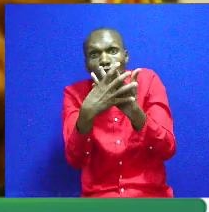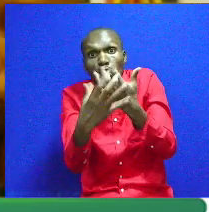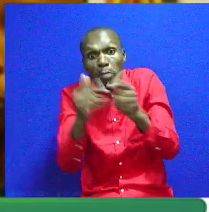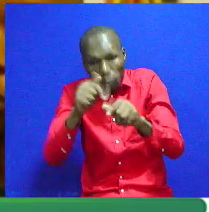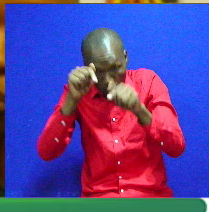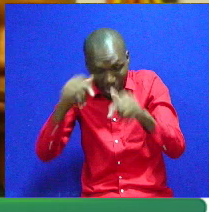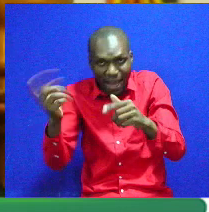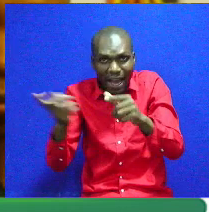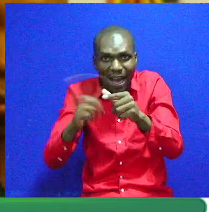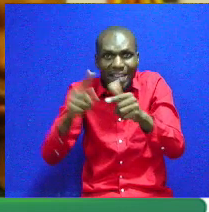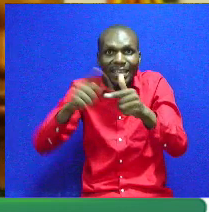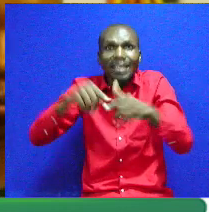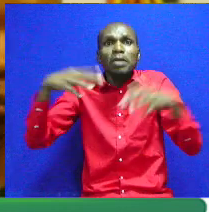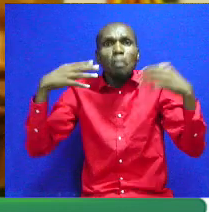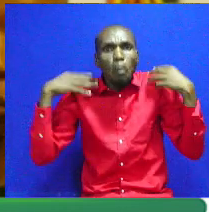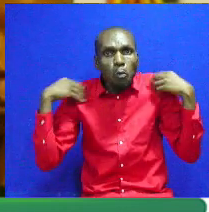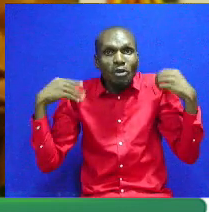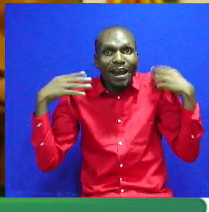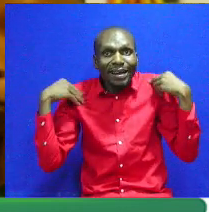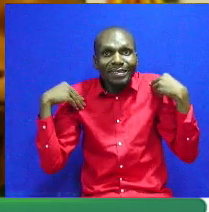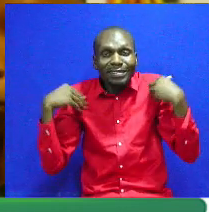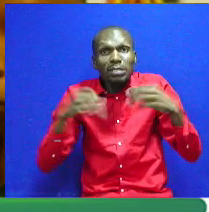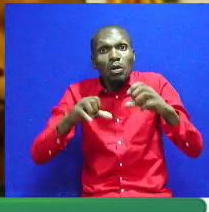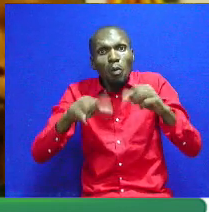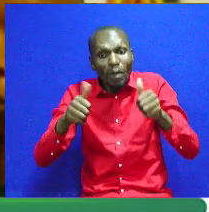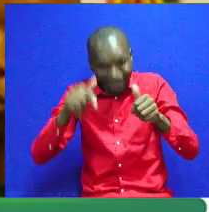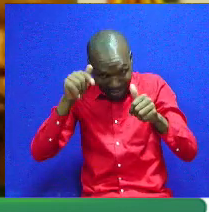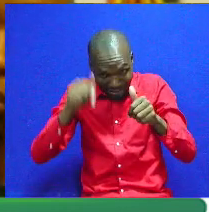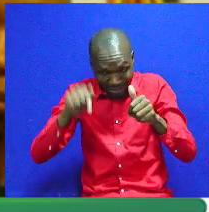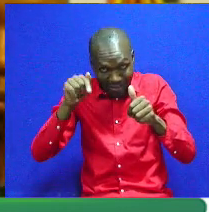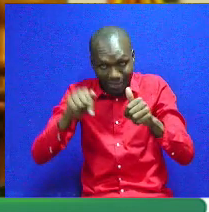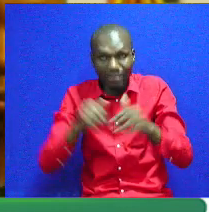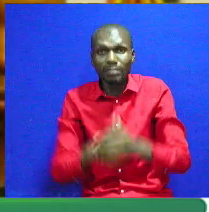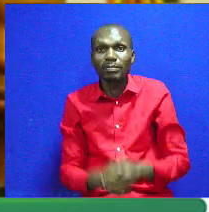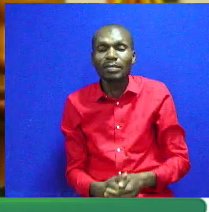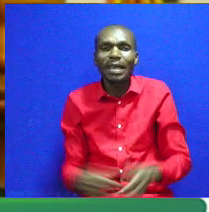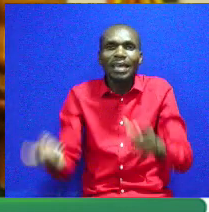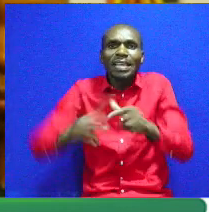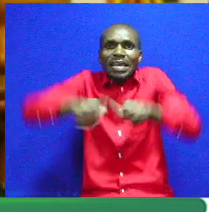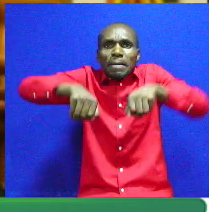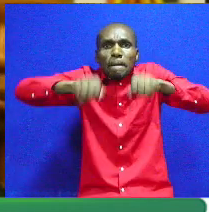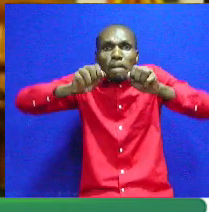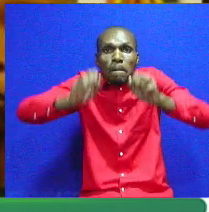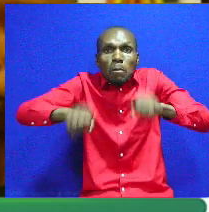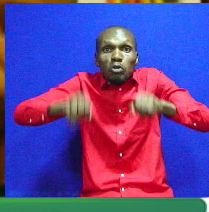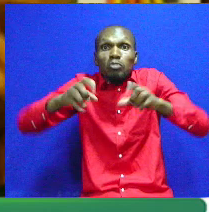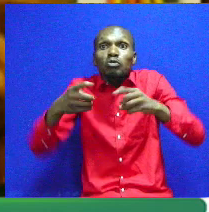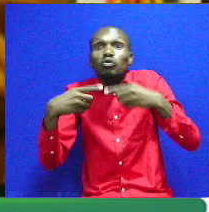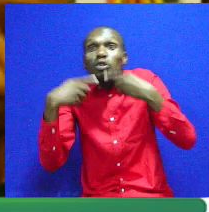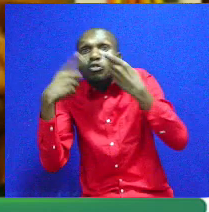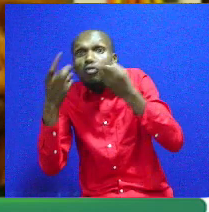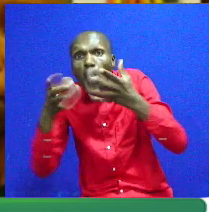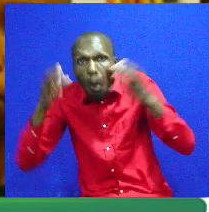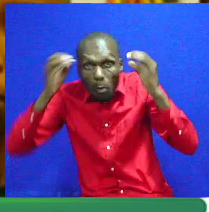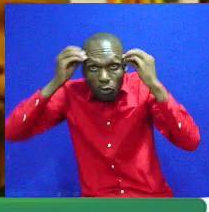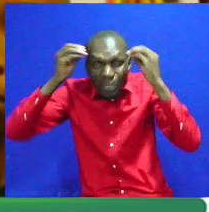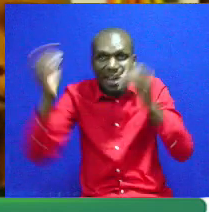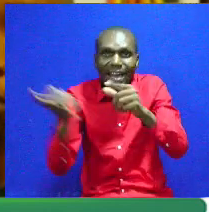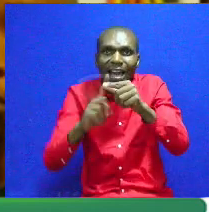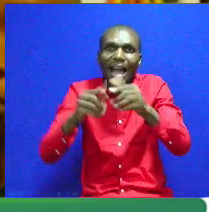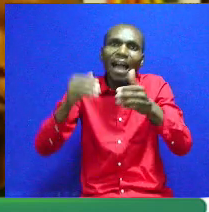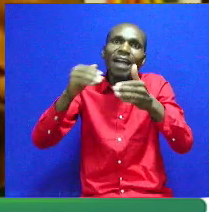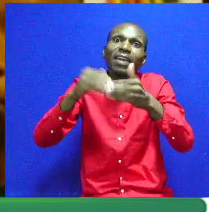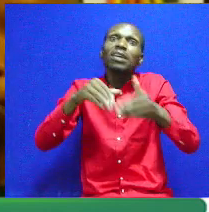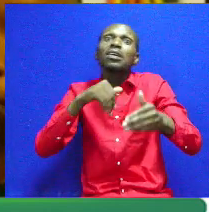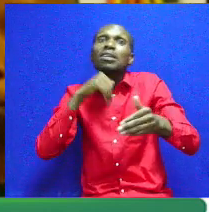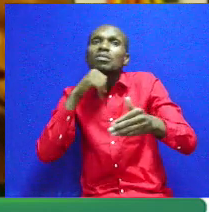and also practice it in their centers so that we can be able to inform our learners so that they do